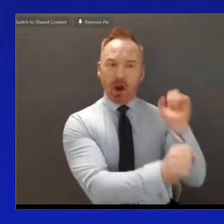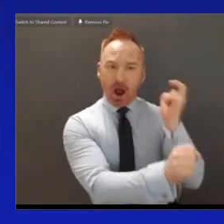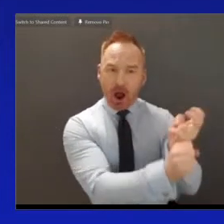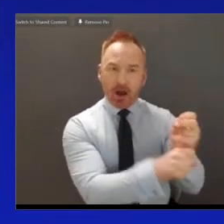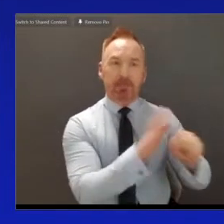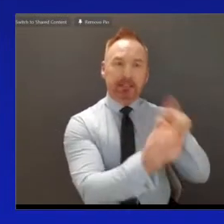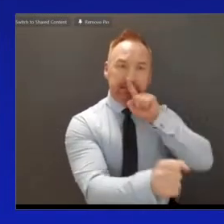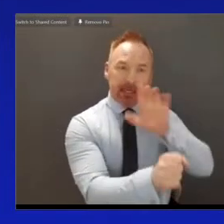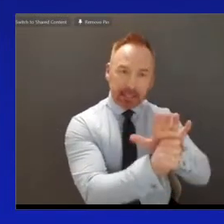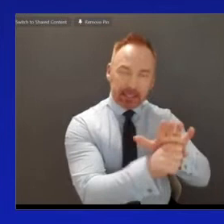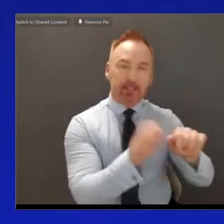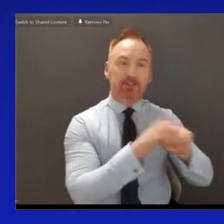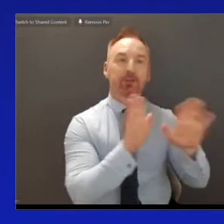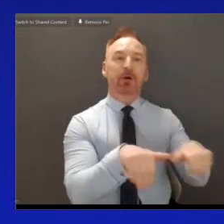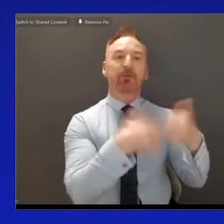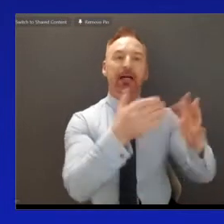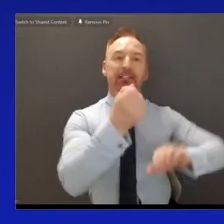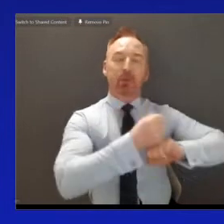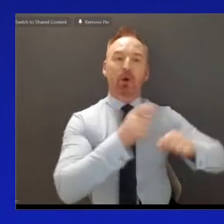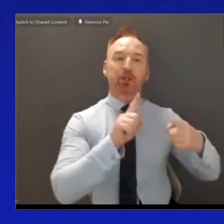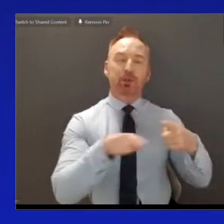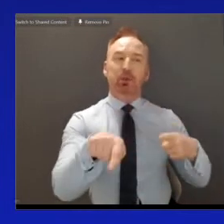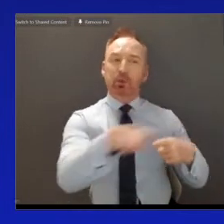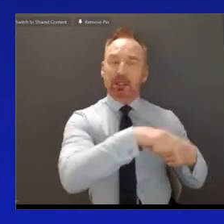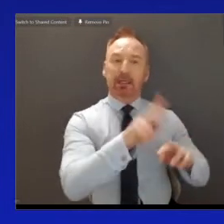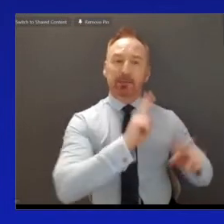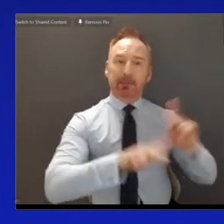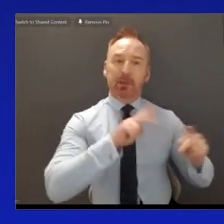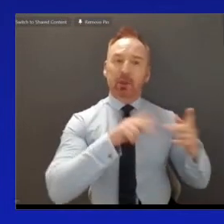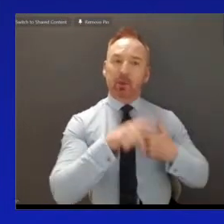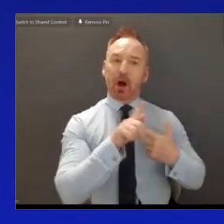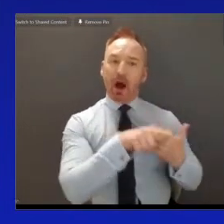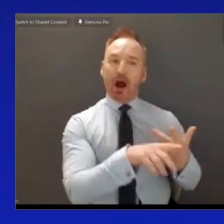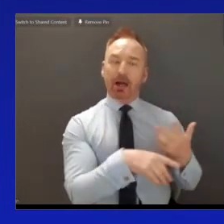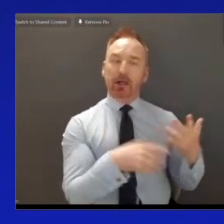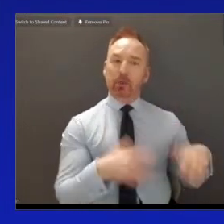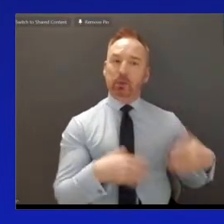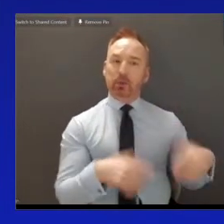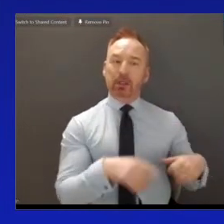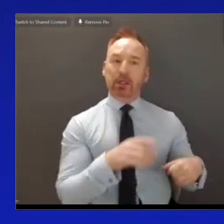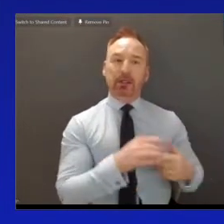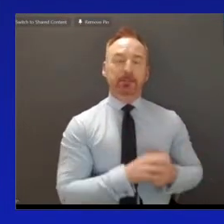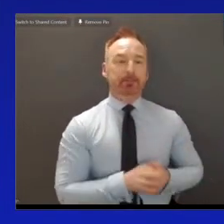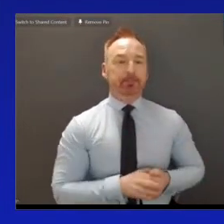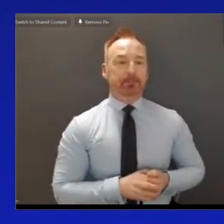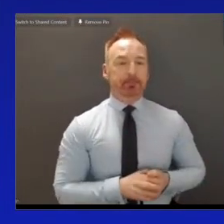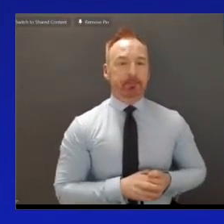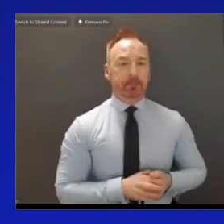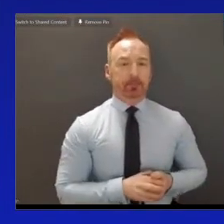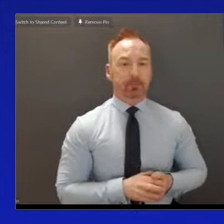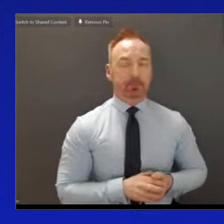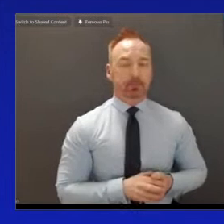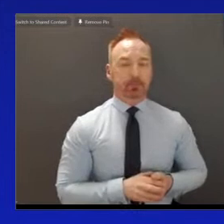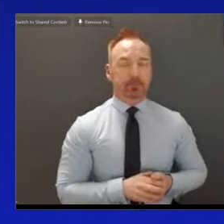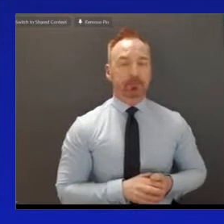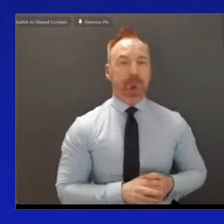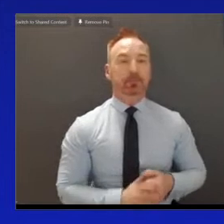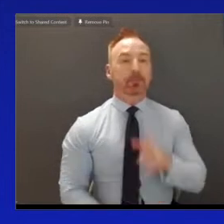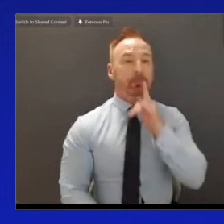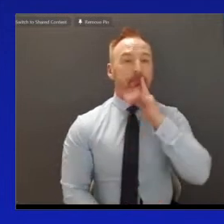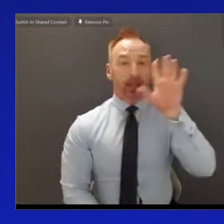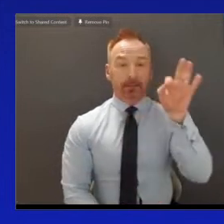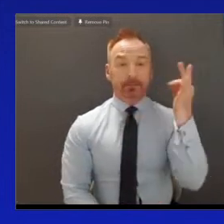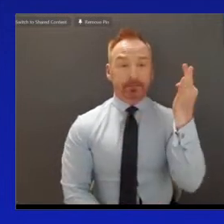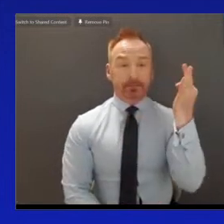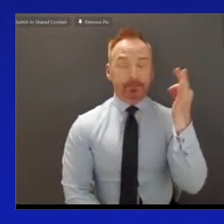vulnerable residents. Le travail que font ces équipes de vaccination relève de l'exploit, comme le maire Watson l'a fait avec moi.